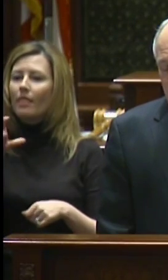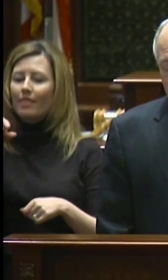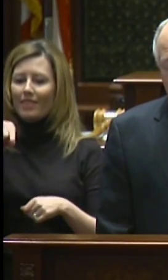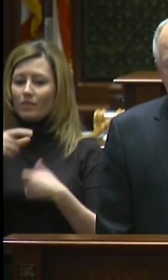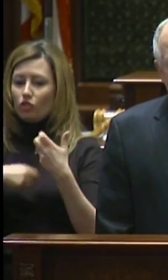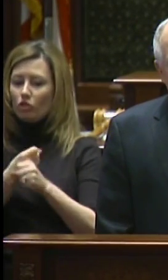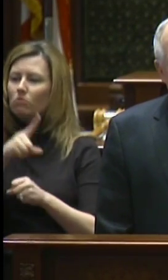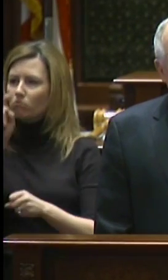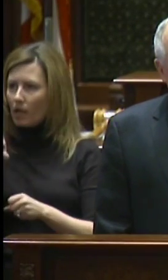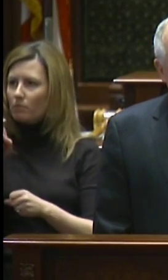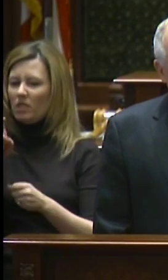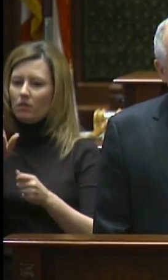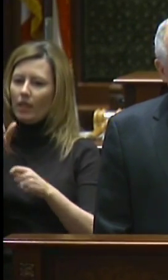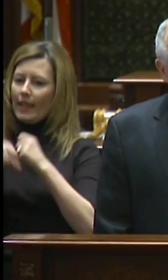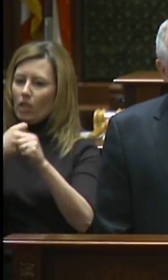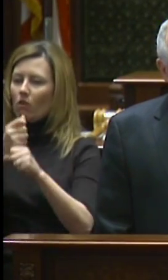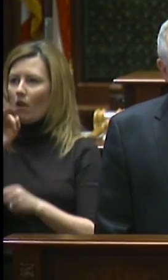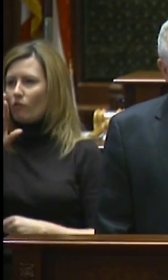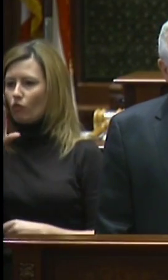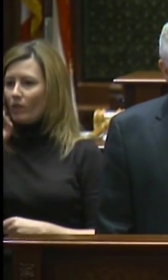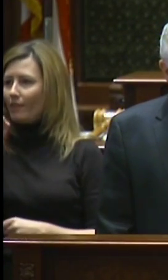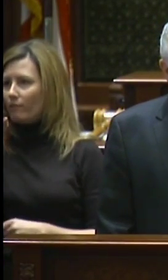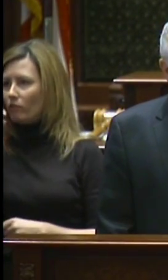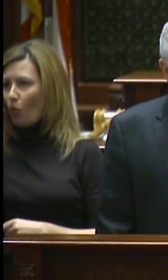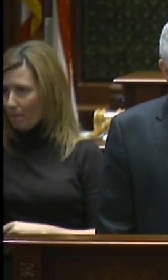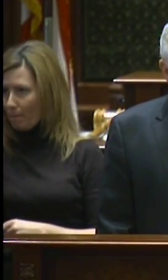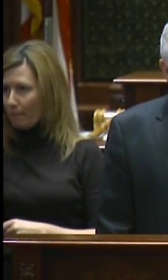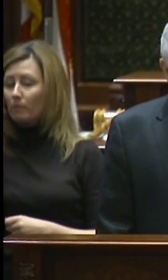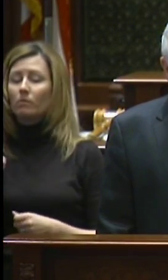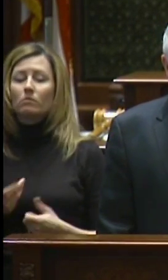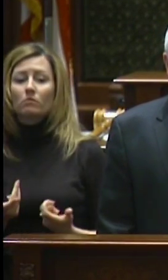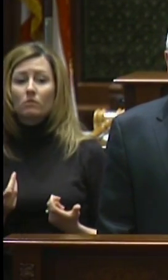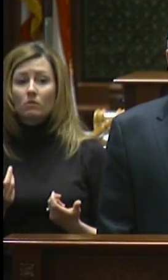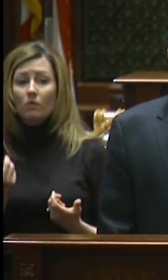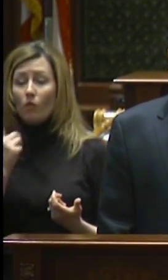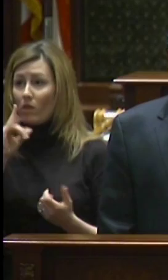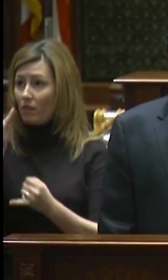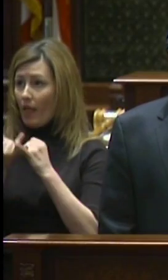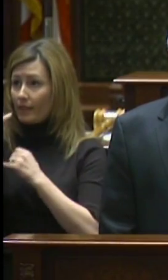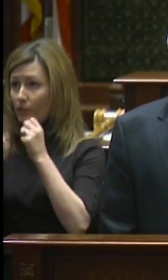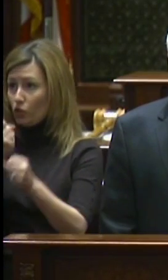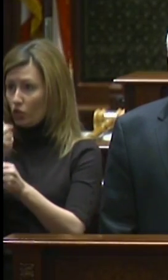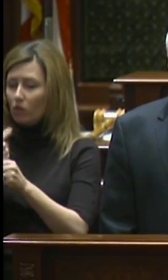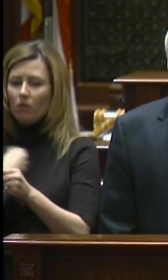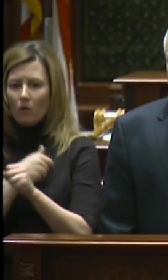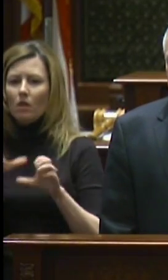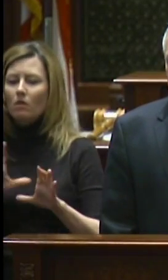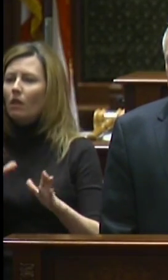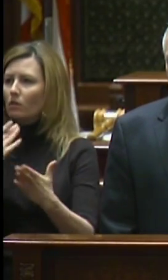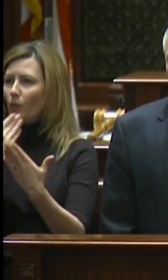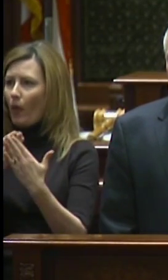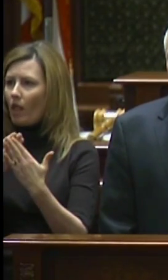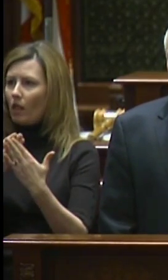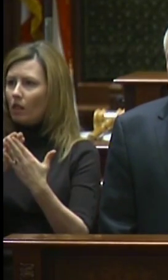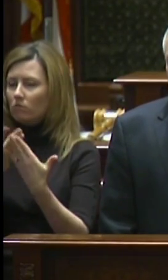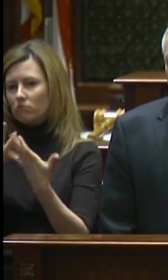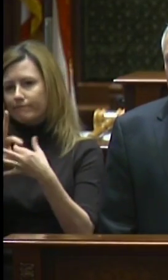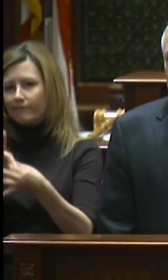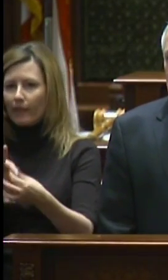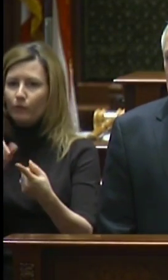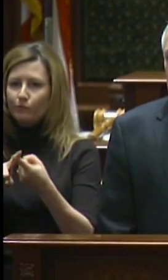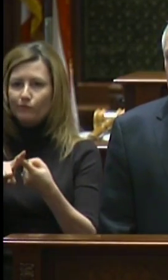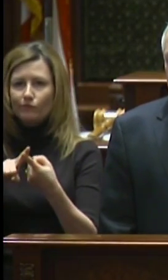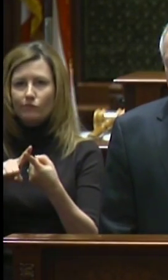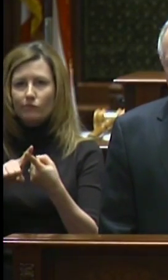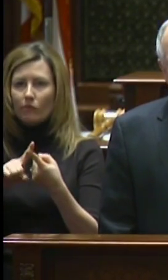reform. And I think in the course of carrying out our duties in the past year, we've done very well with respect to